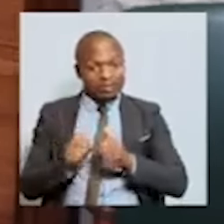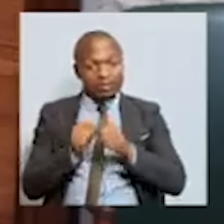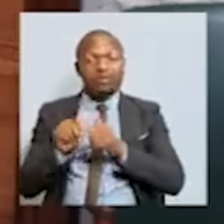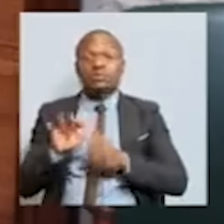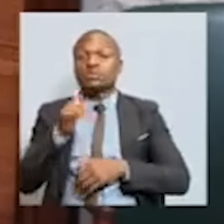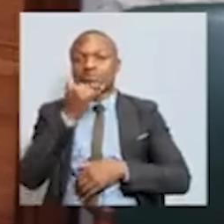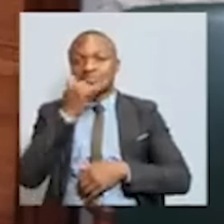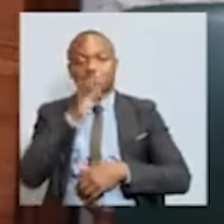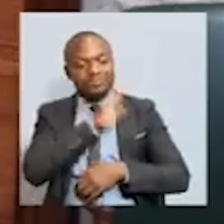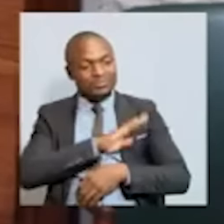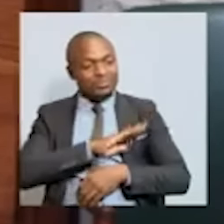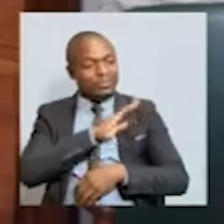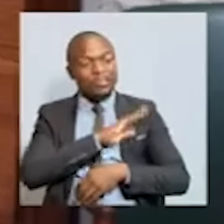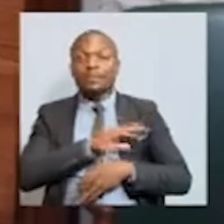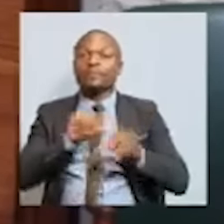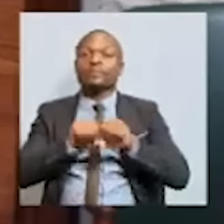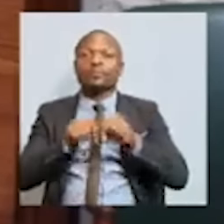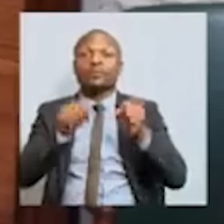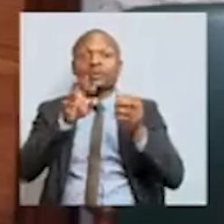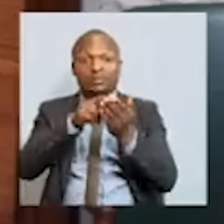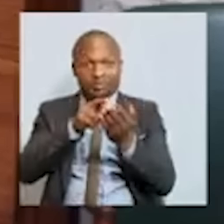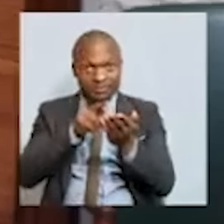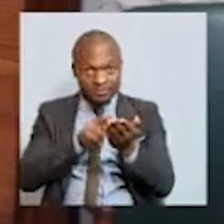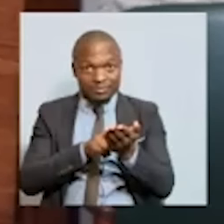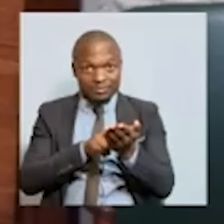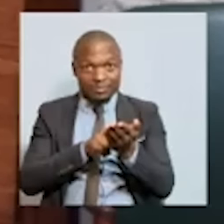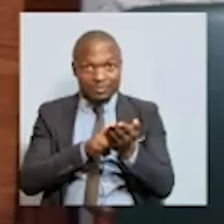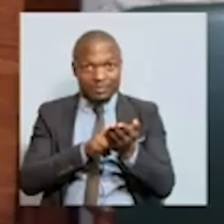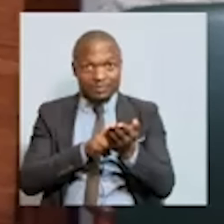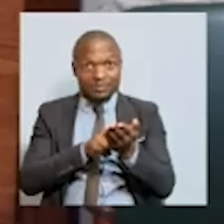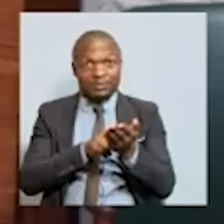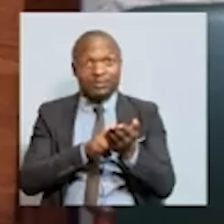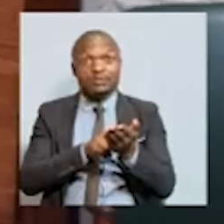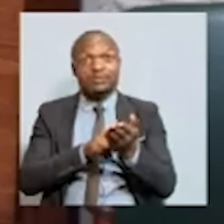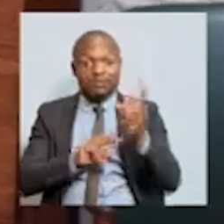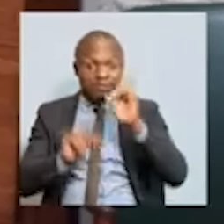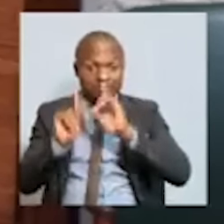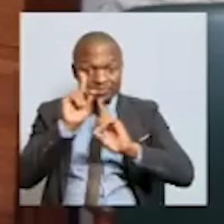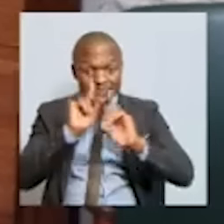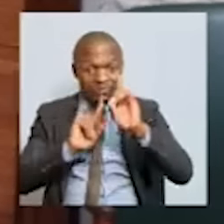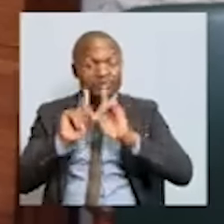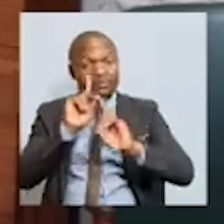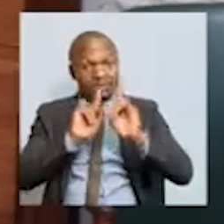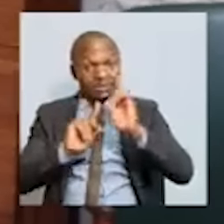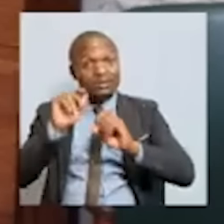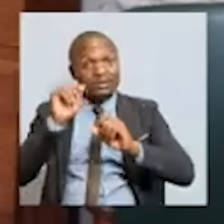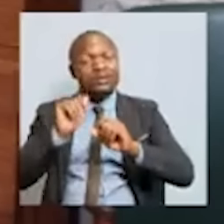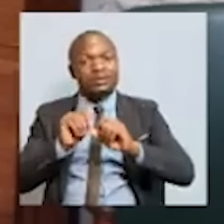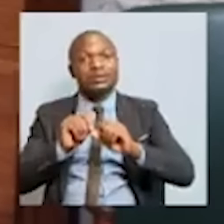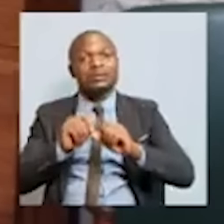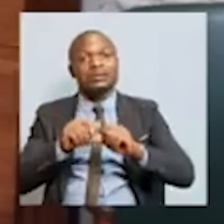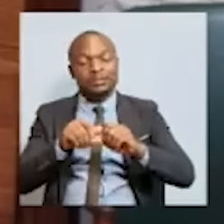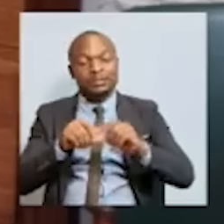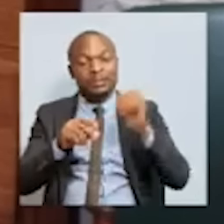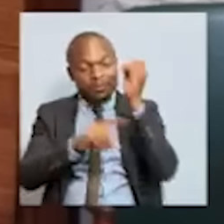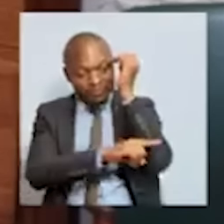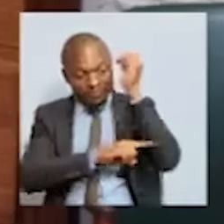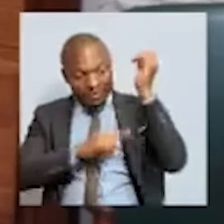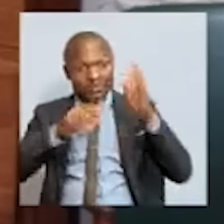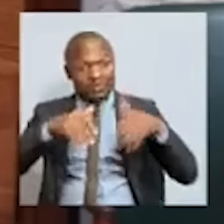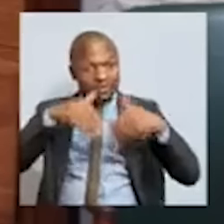misconduct and the contempt of the House. In deliberating on the appropriate punishment to mete out to Mr. Munir Zulu